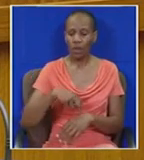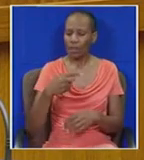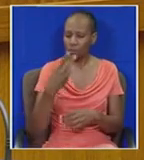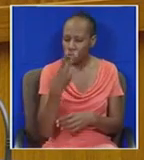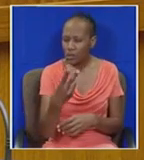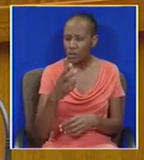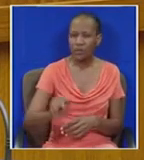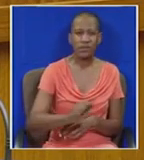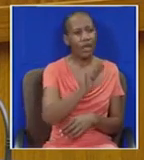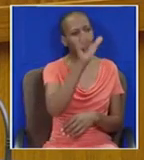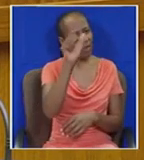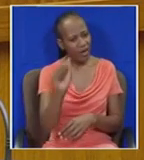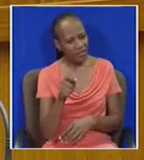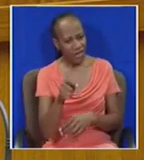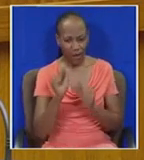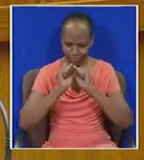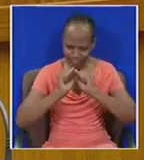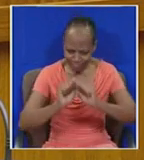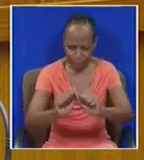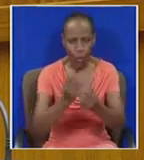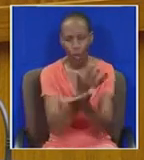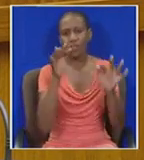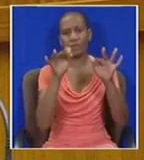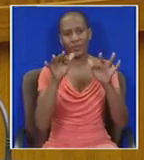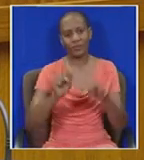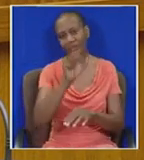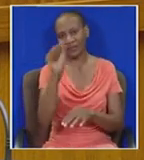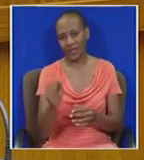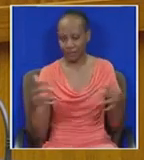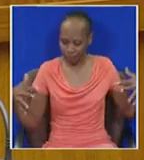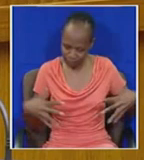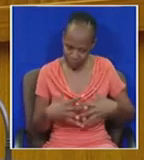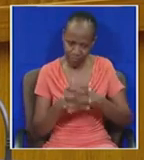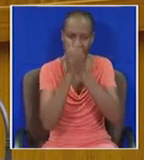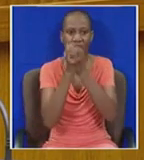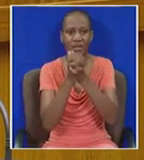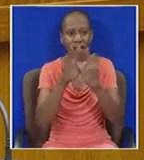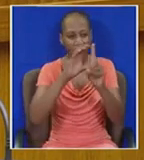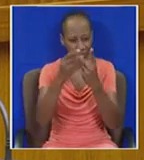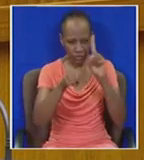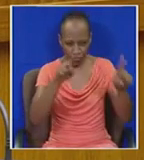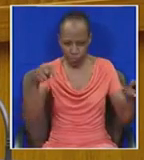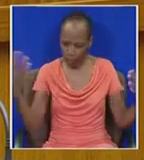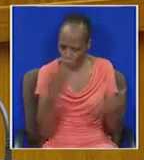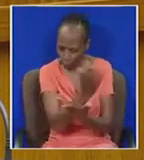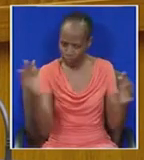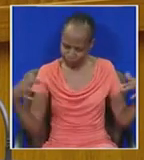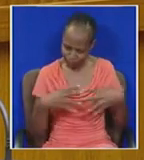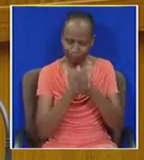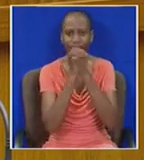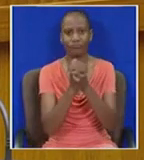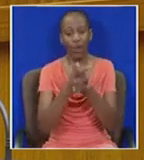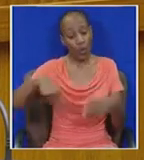South Africa belongs to all who live in it, united in our diversity. As we stand here